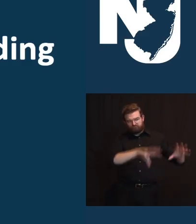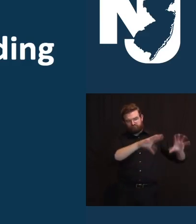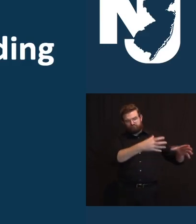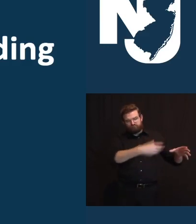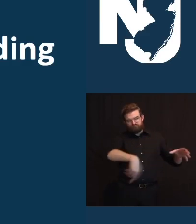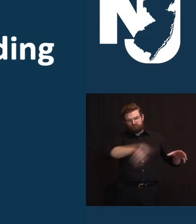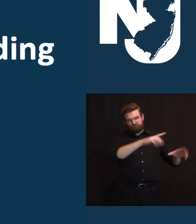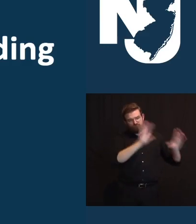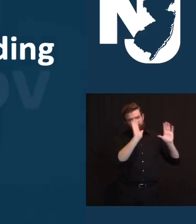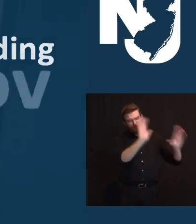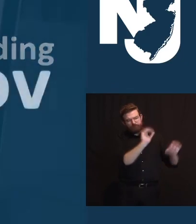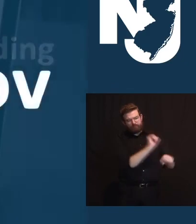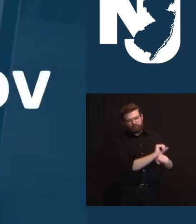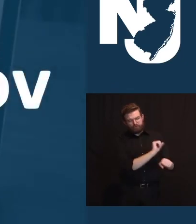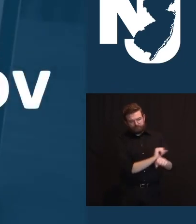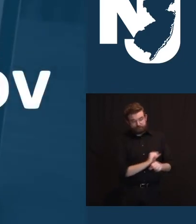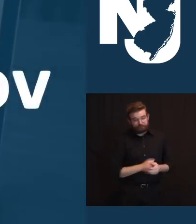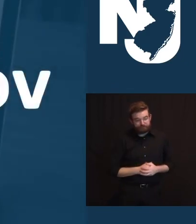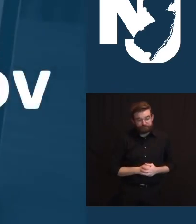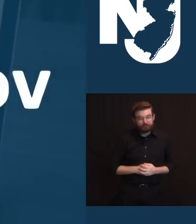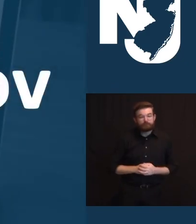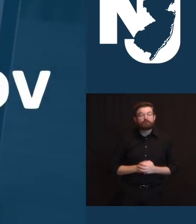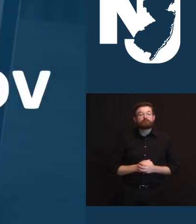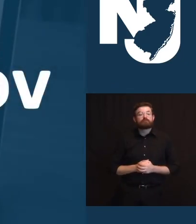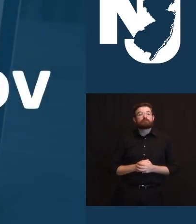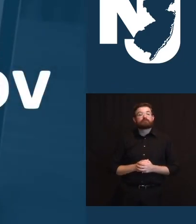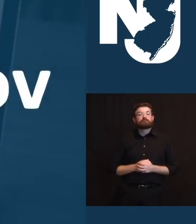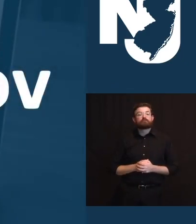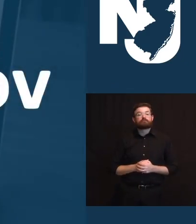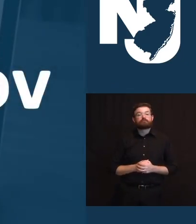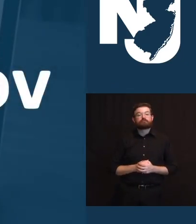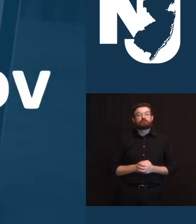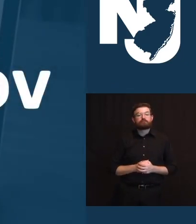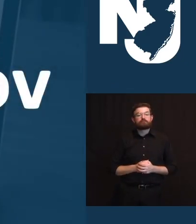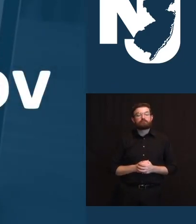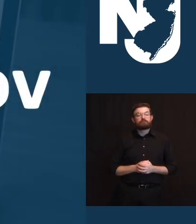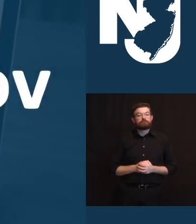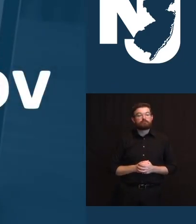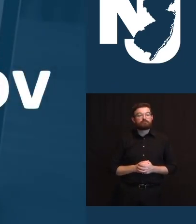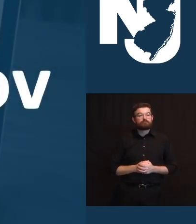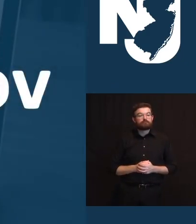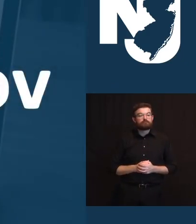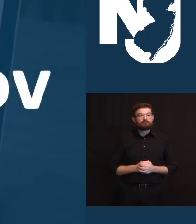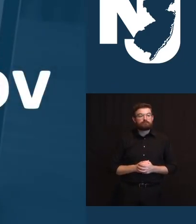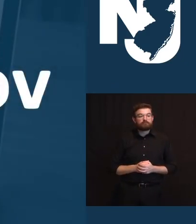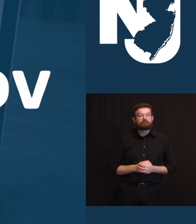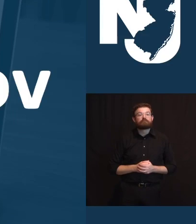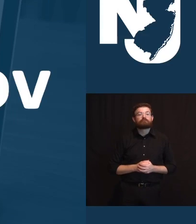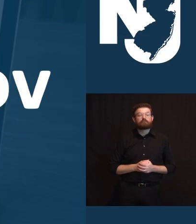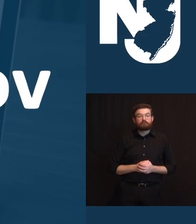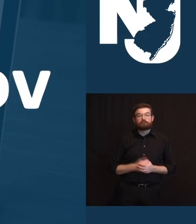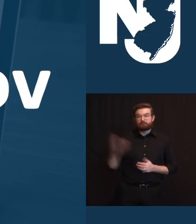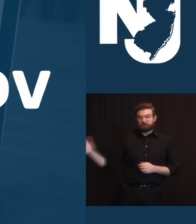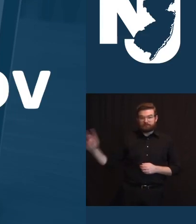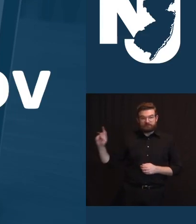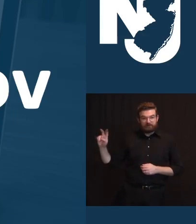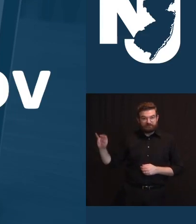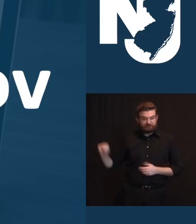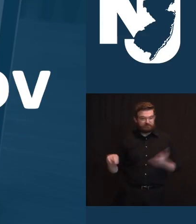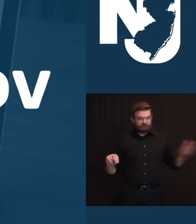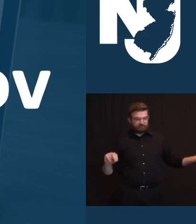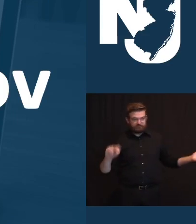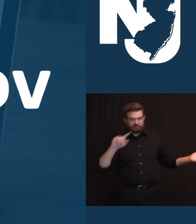that, Judy, do you mind if I go to Kevin and Zakiya first? Don't be mad at me for that. Please help me welcome